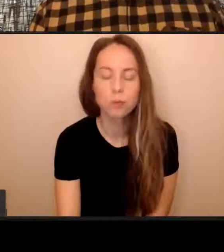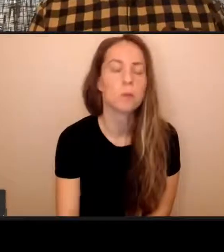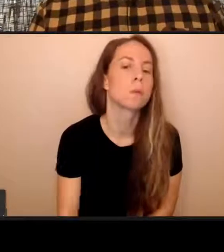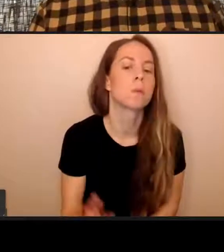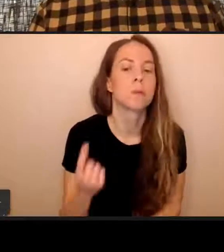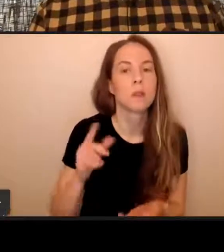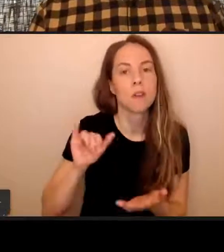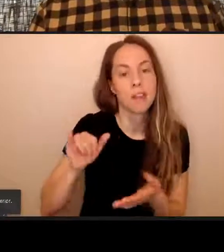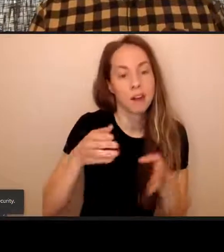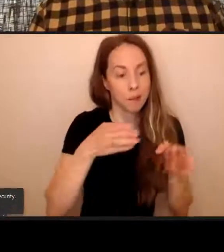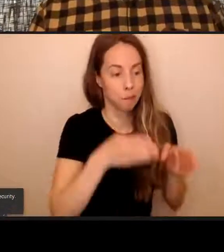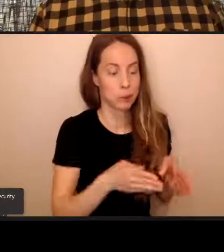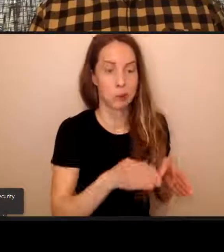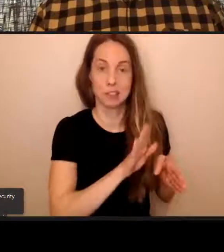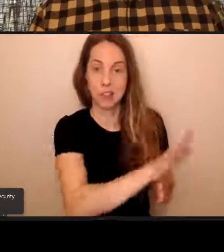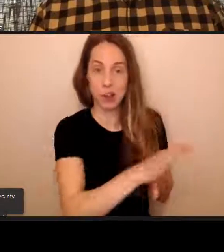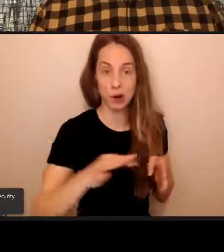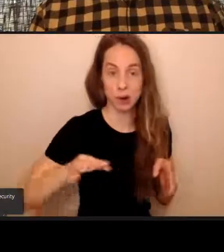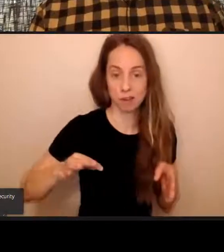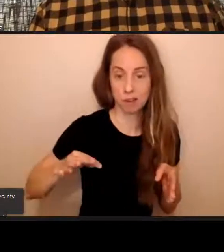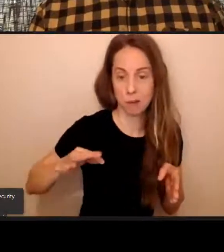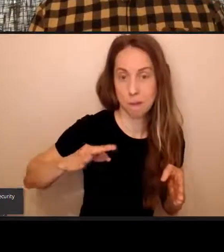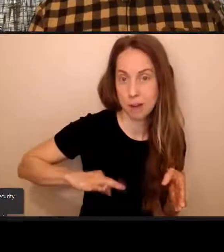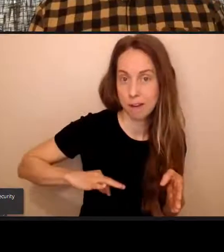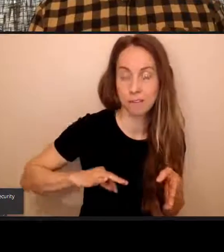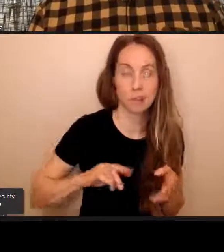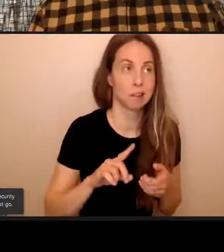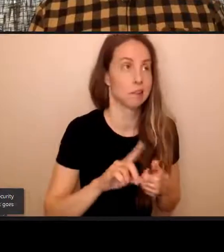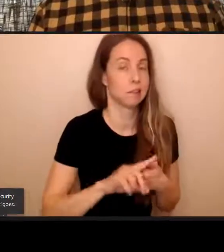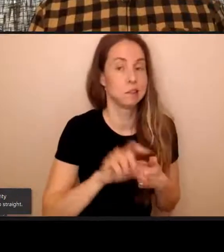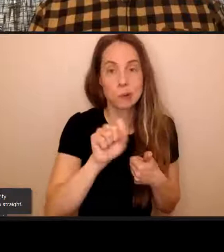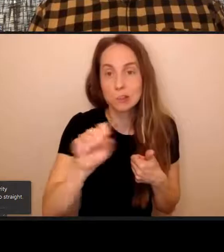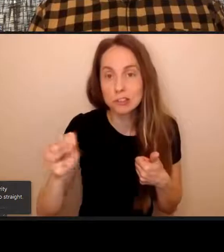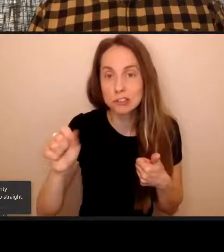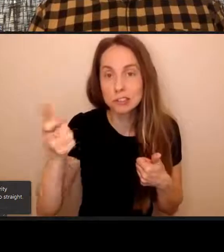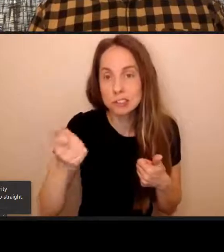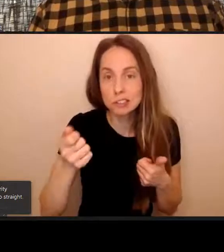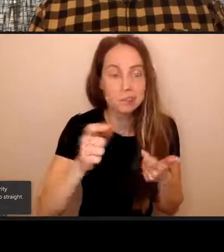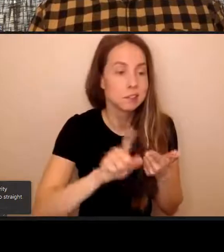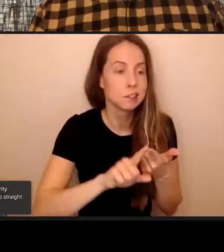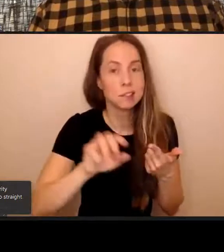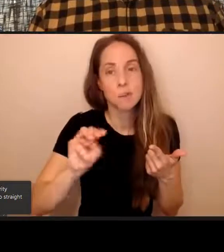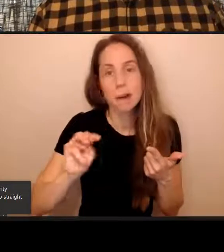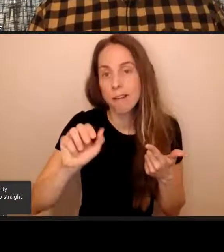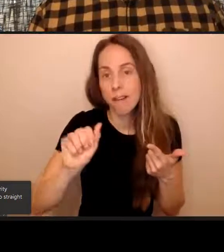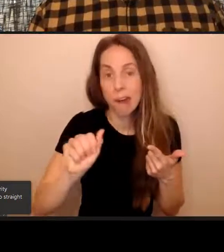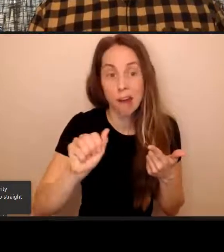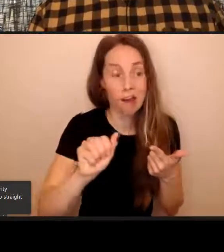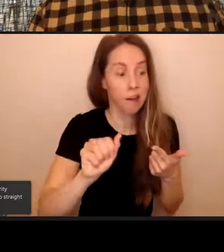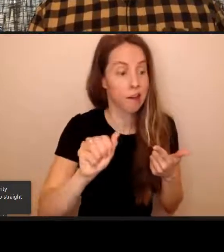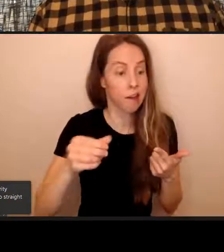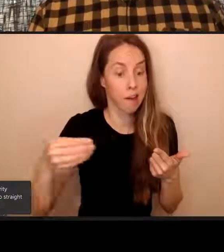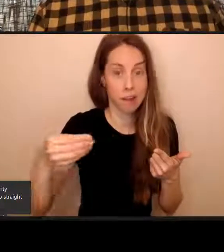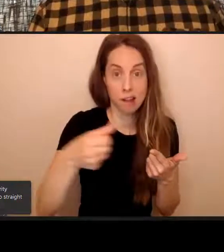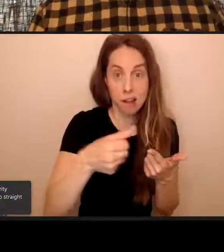benefits, Social Security benefits and Medicaid benefits, just go straight to the nursing home to pay